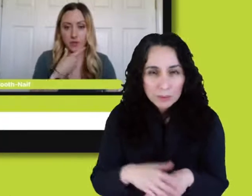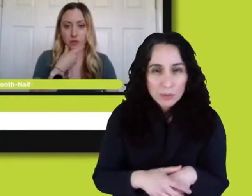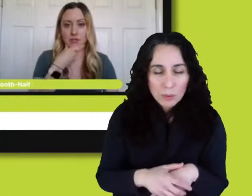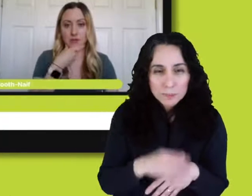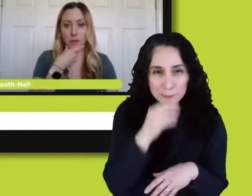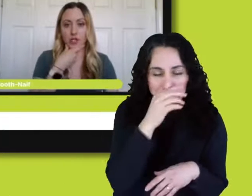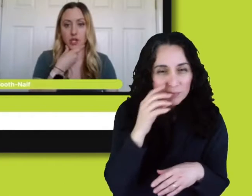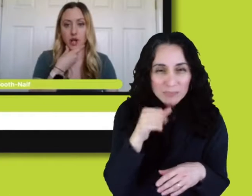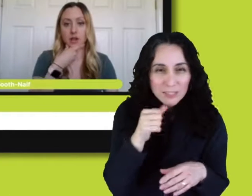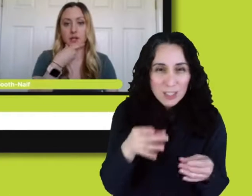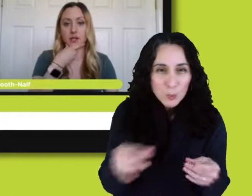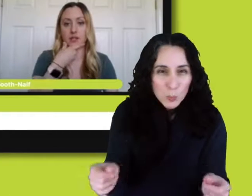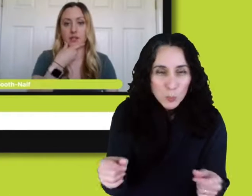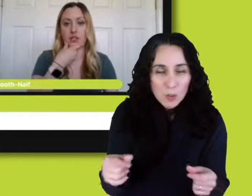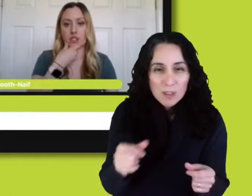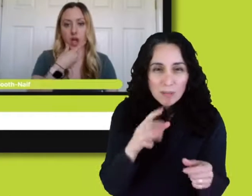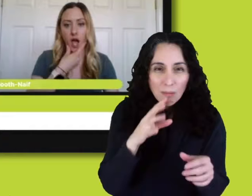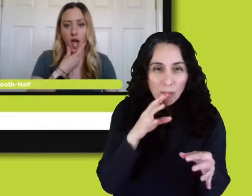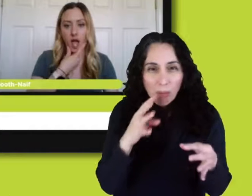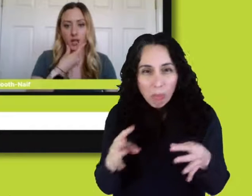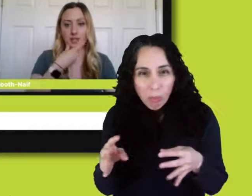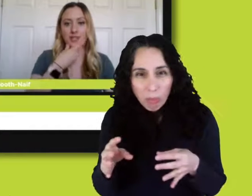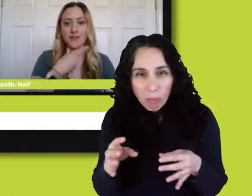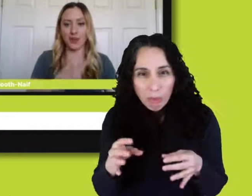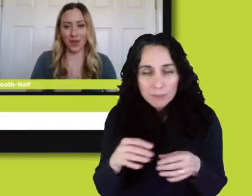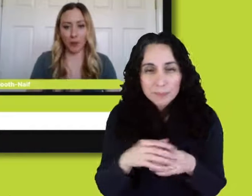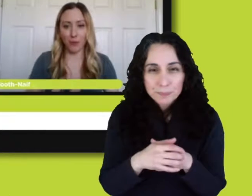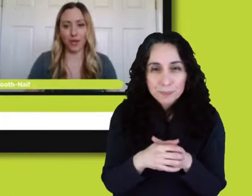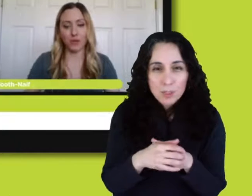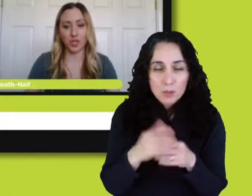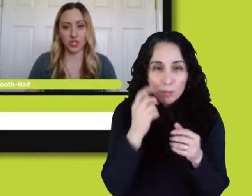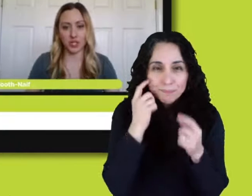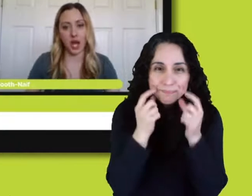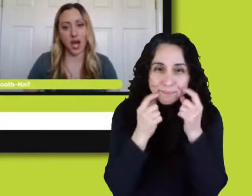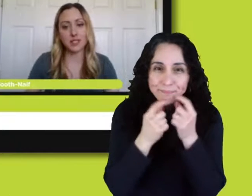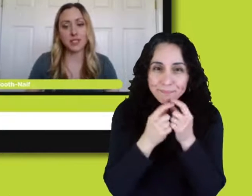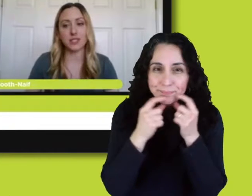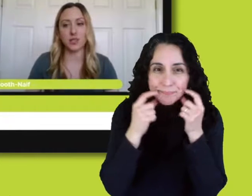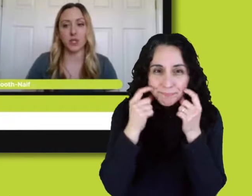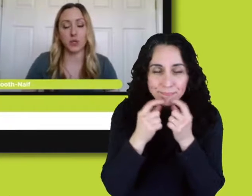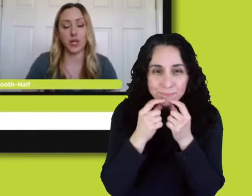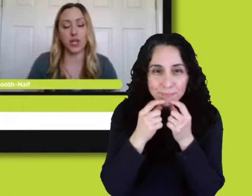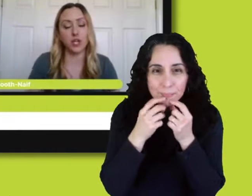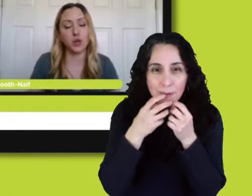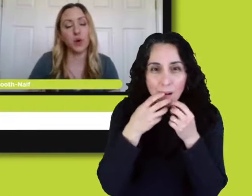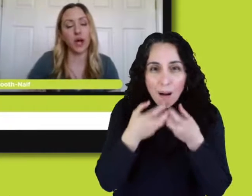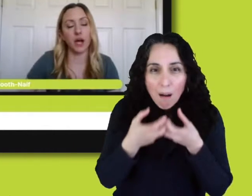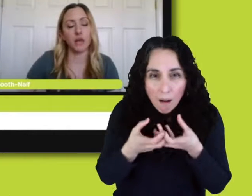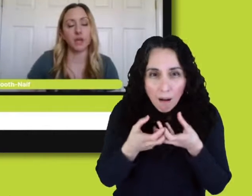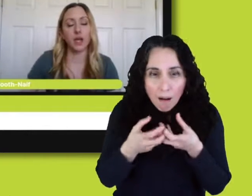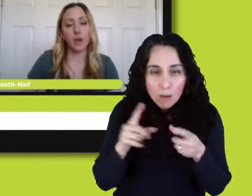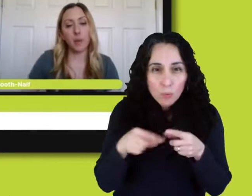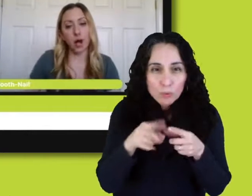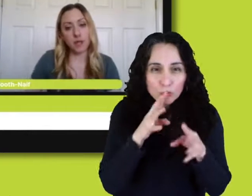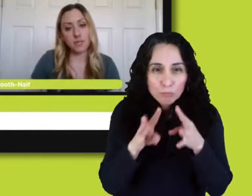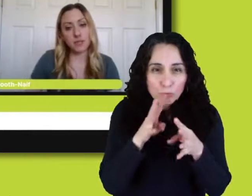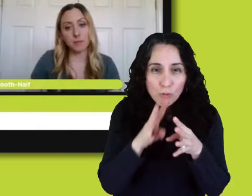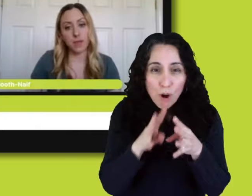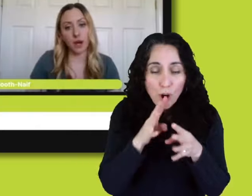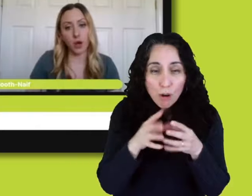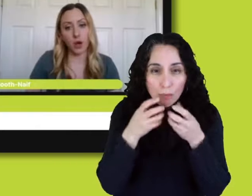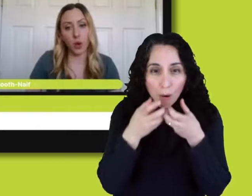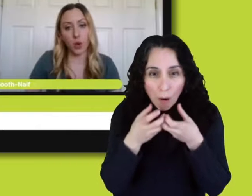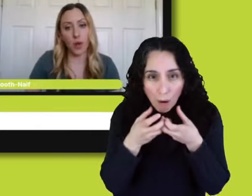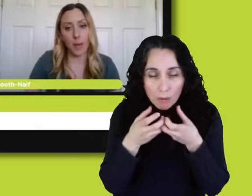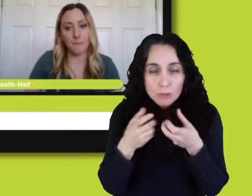to kind of like close up her jaw, because her jaw is really open when she talks. So we're doing a new